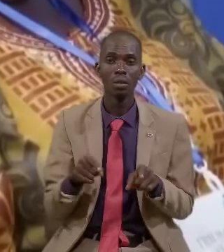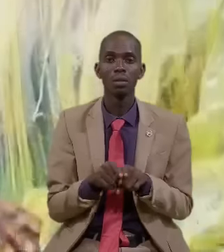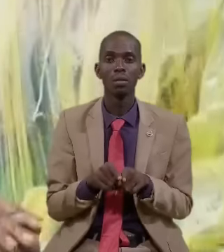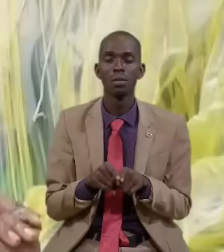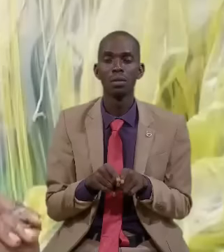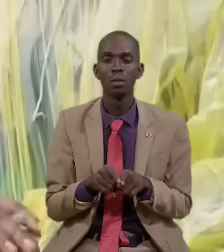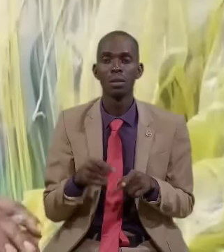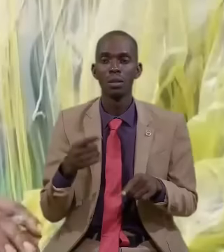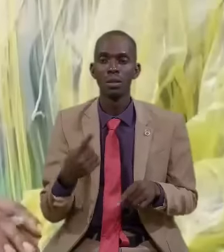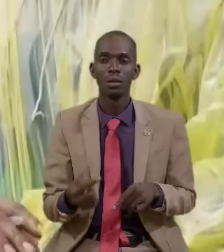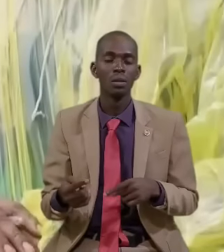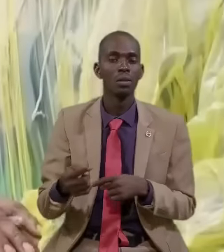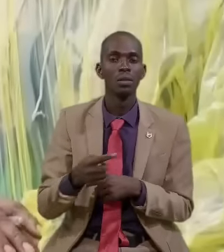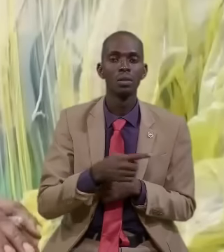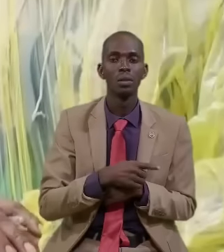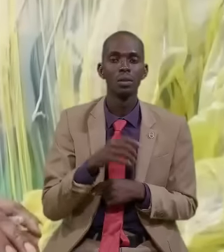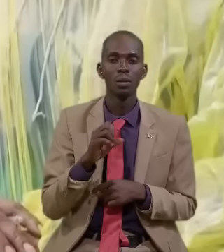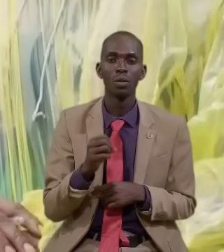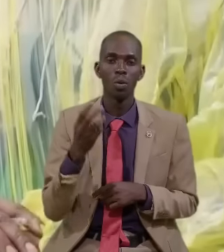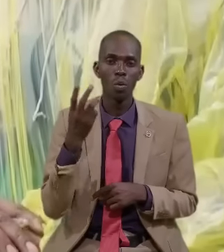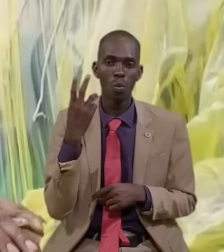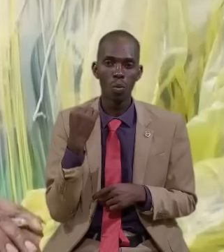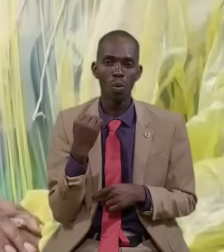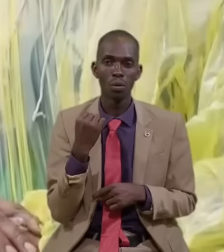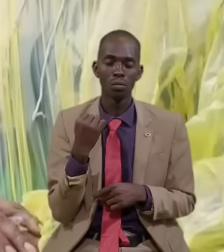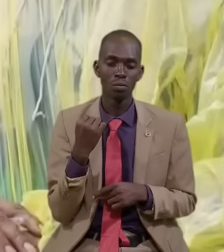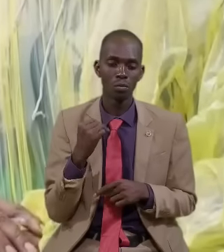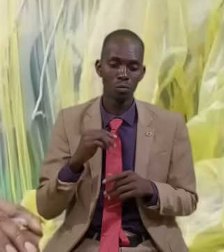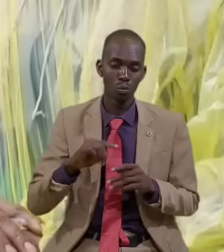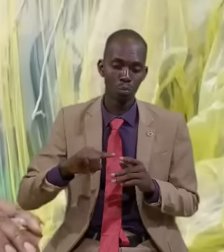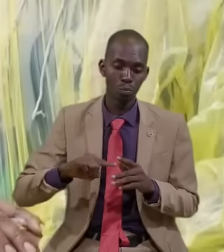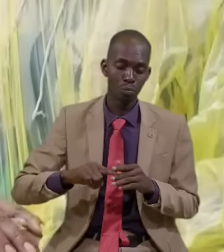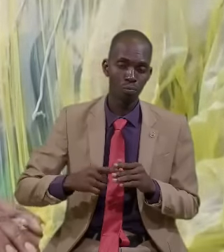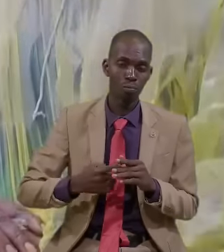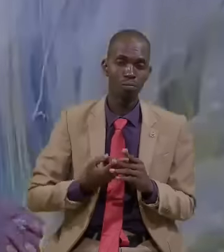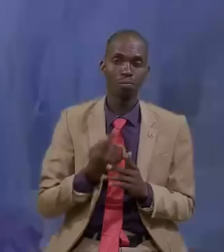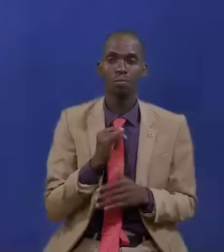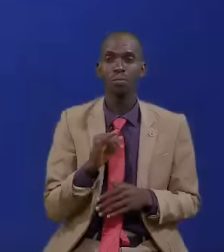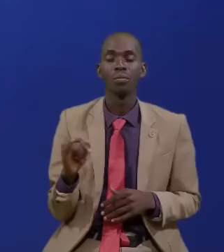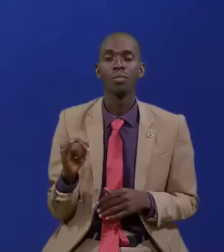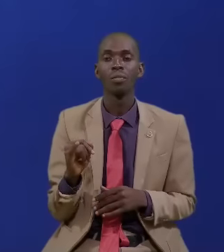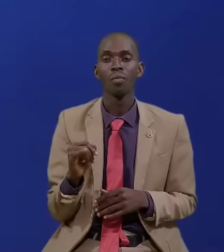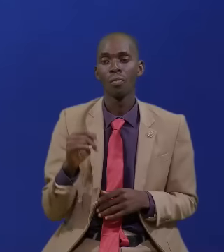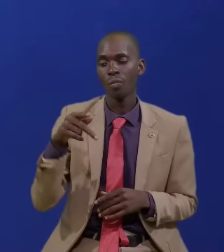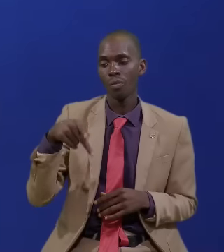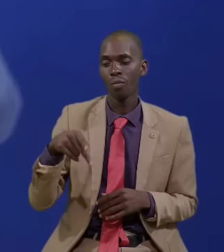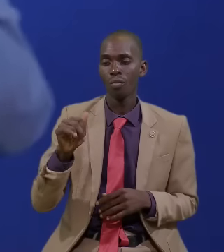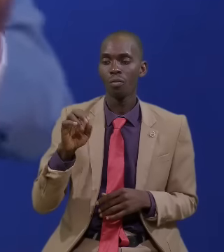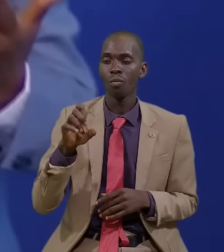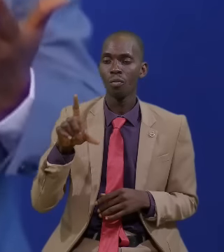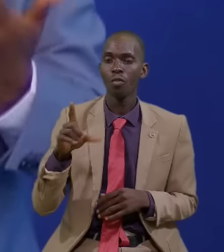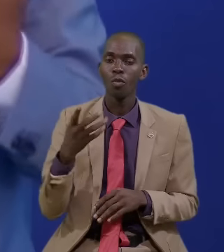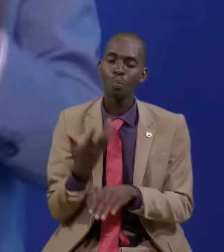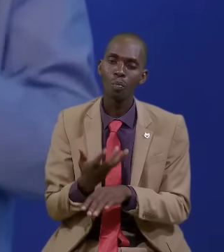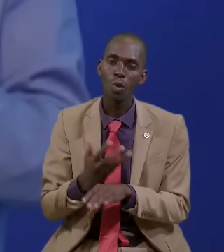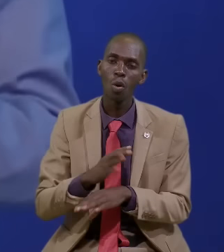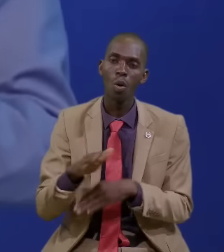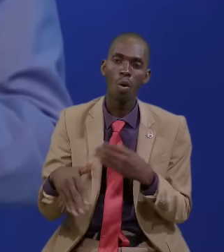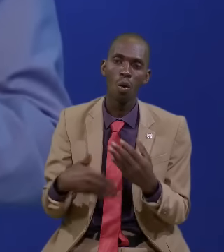day was coming on, Paul besought them all to